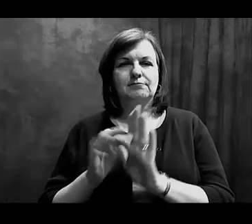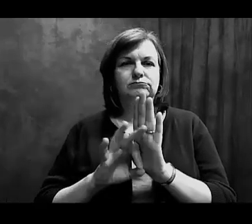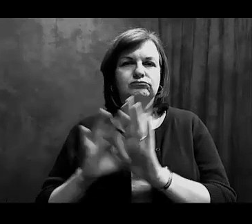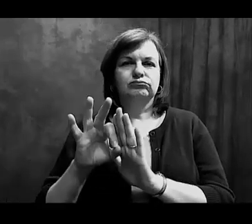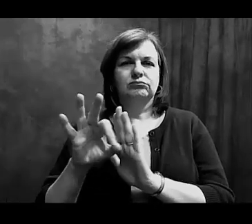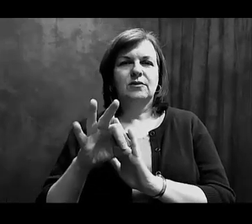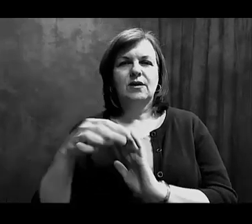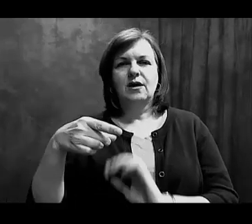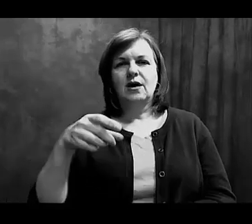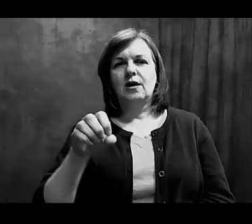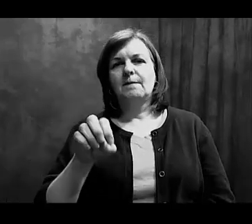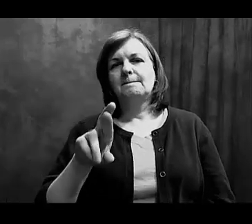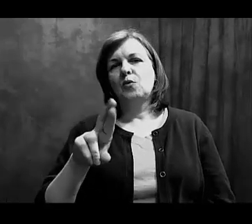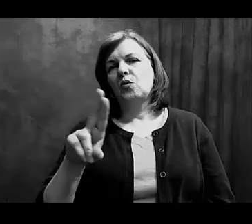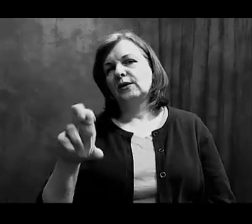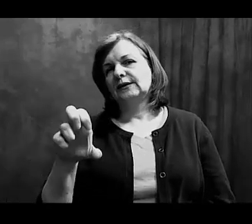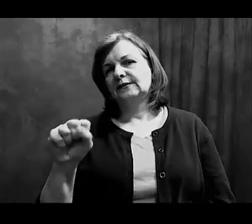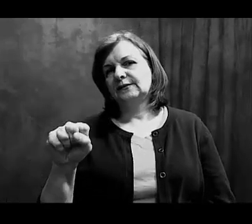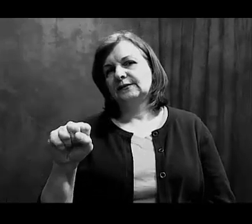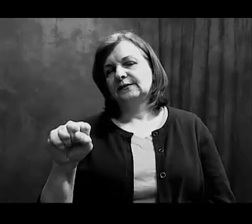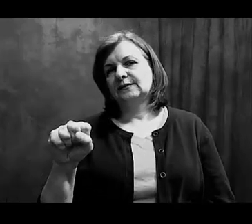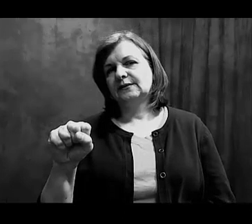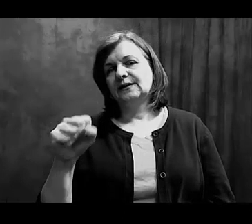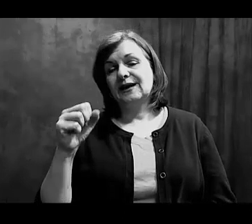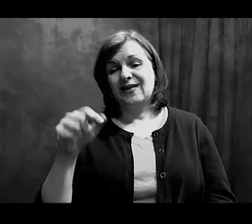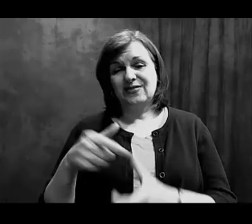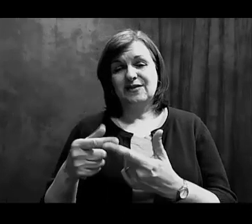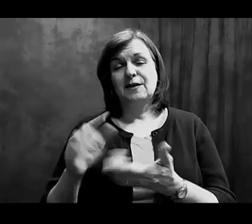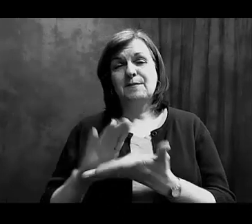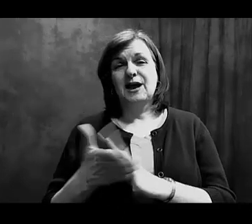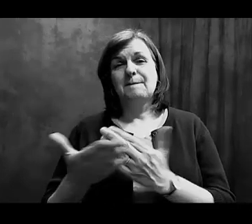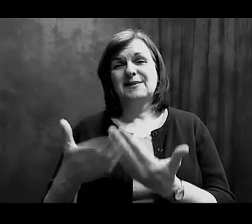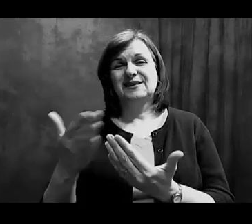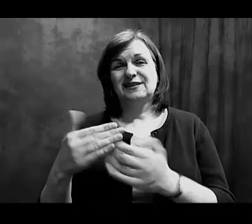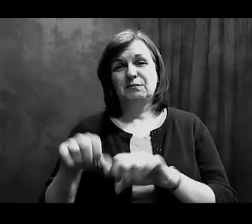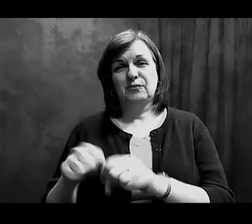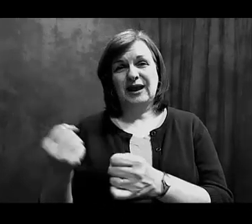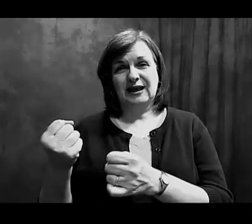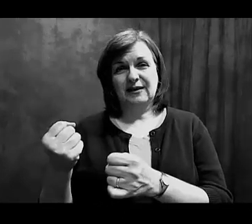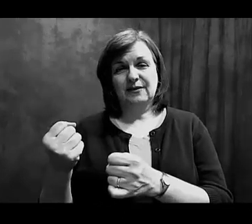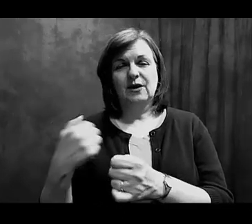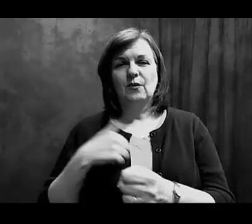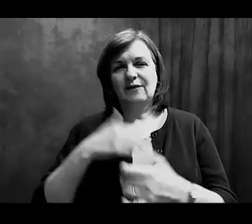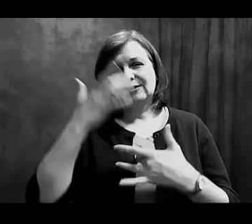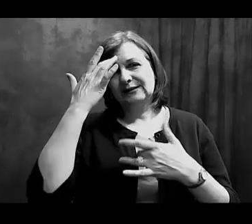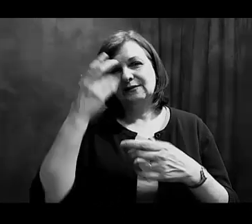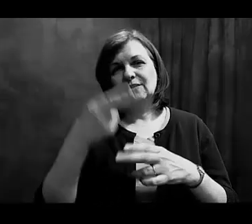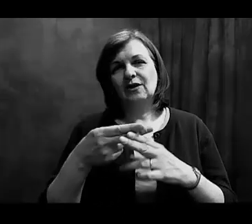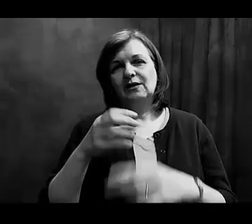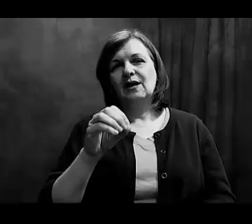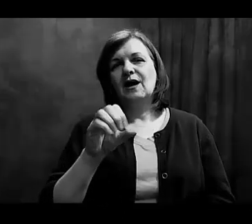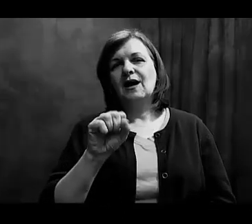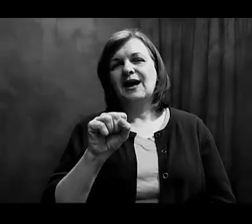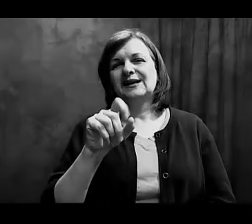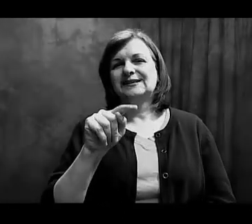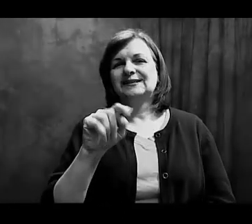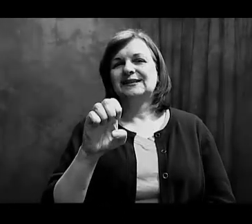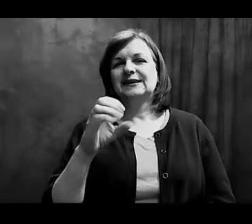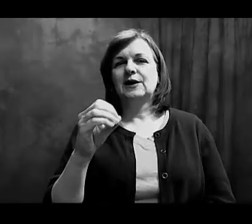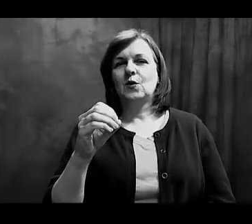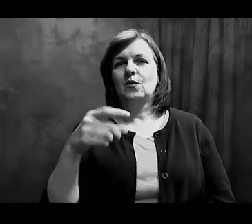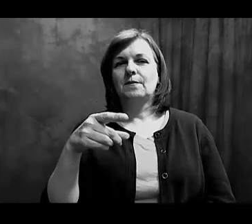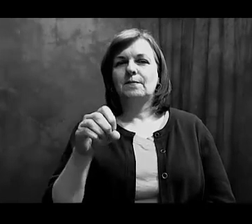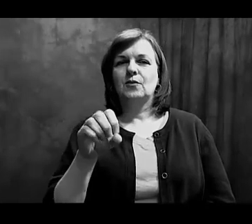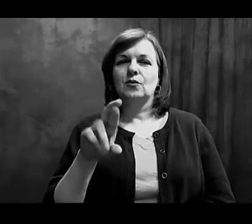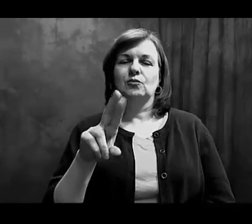calcium, they will become porous. And if your bones become porous, they break very, very easily. So we have